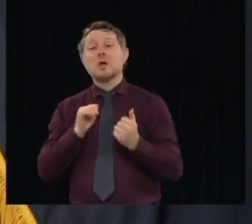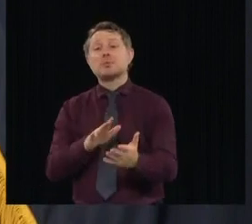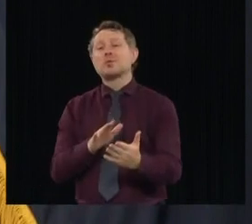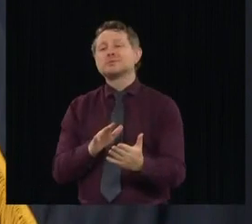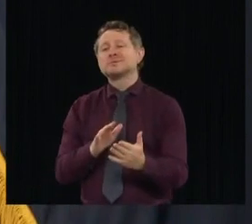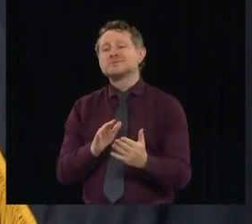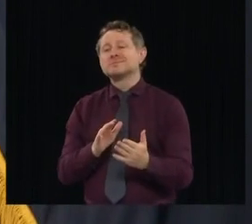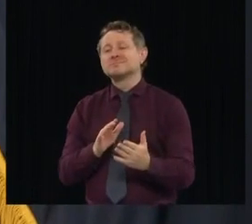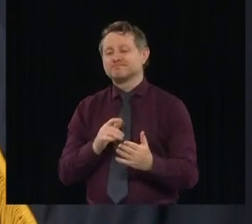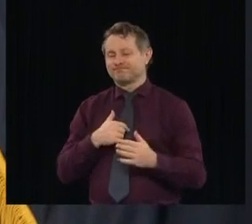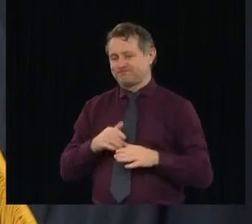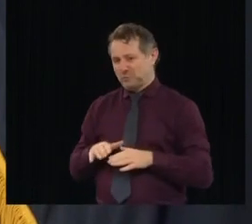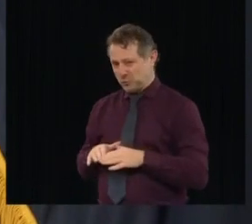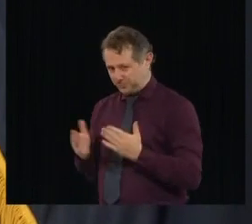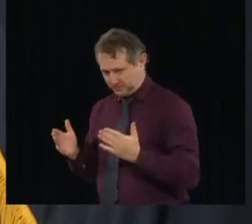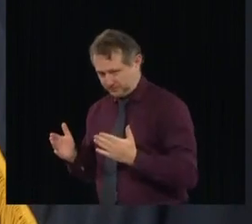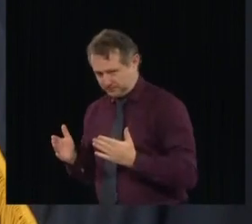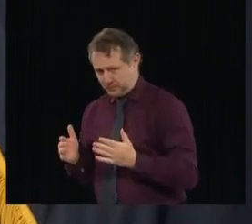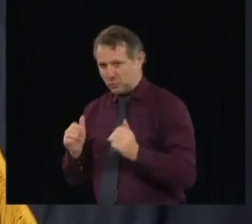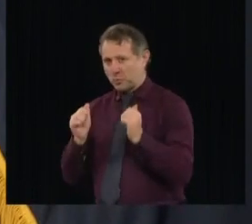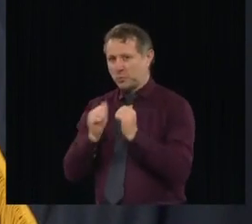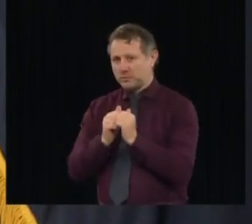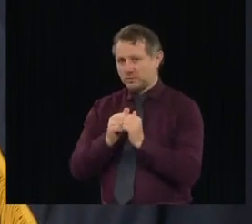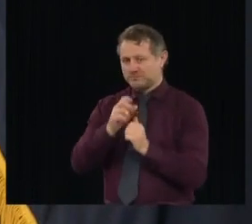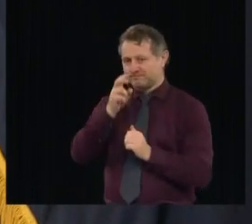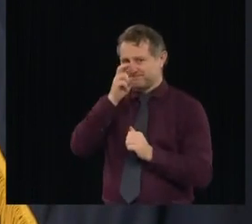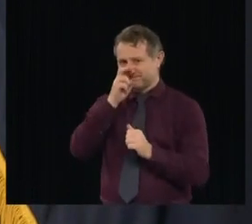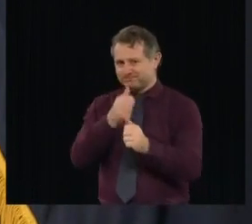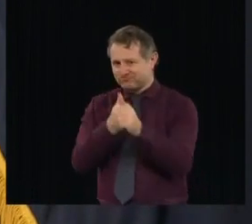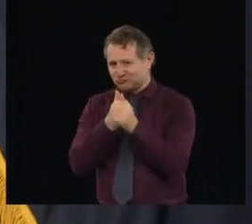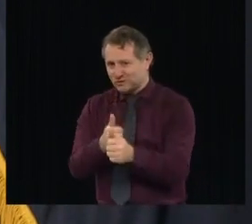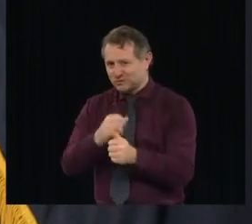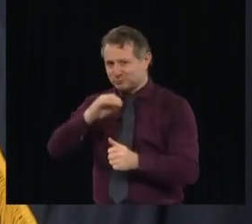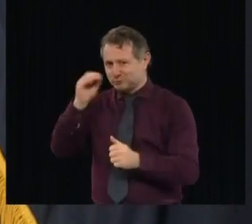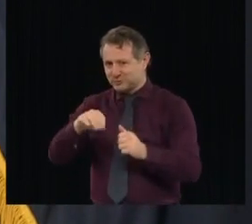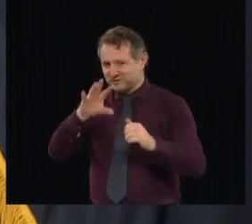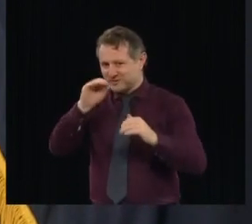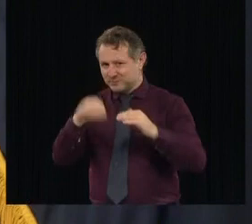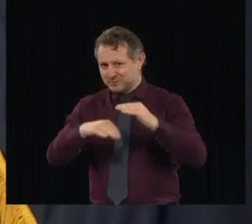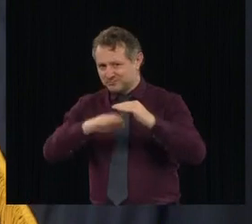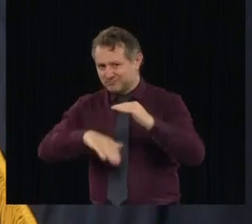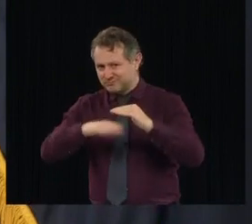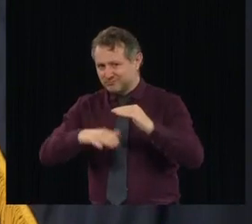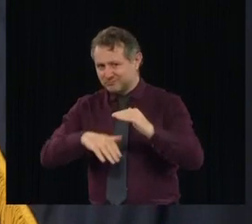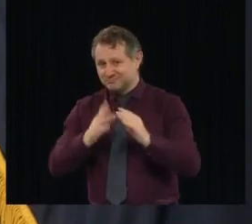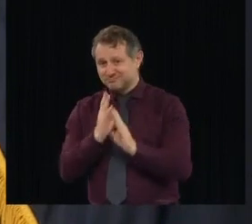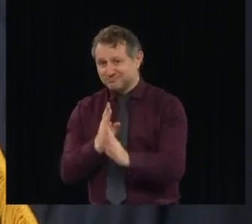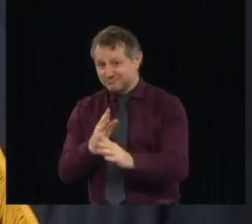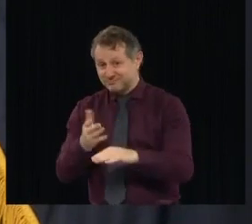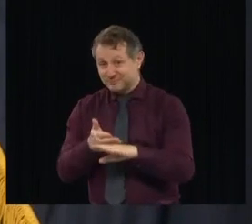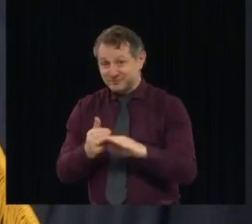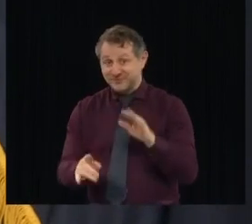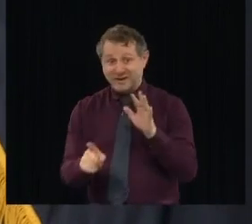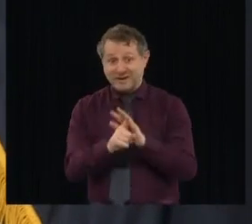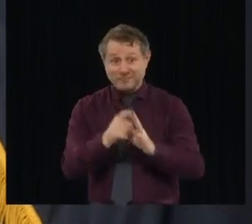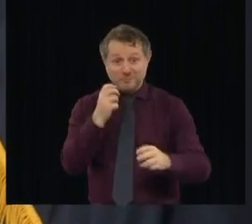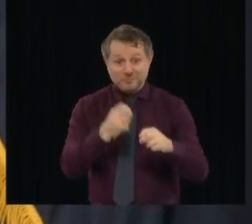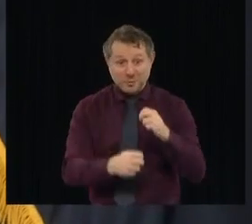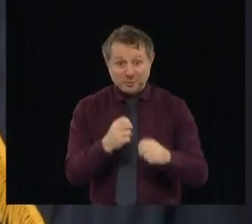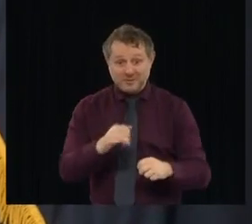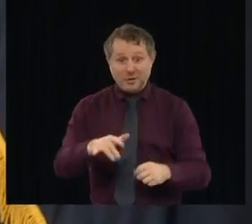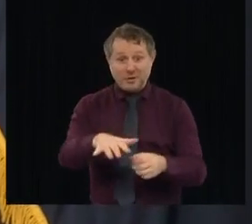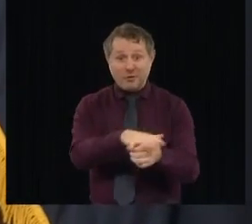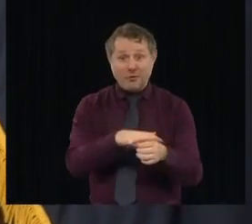safeguards, 50%, et cetera. Second, if there is a problem, and the locals do